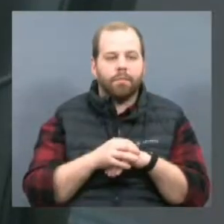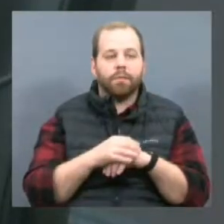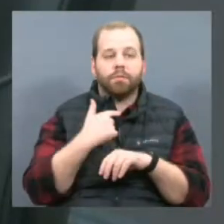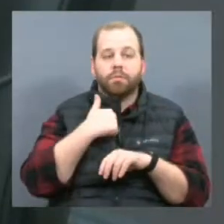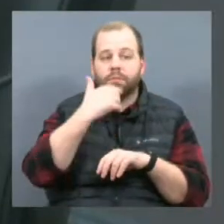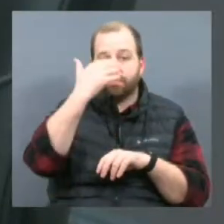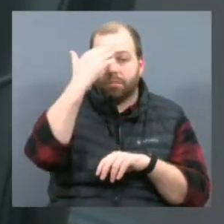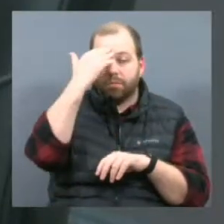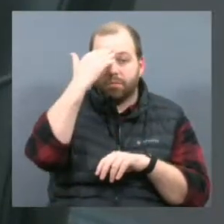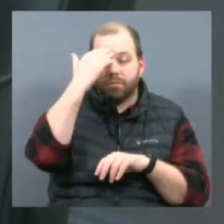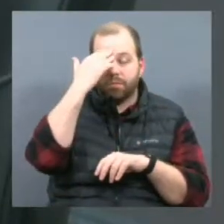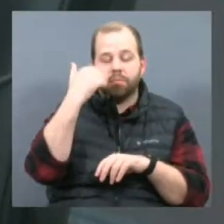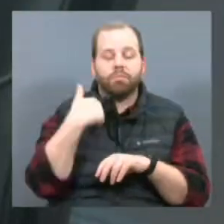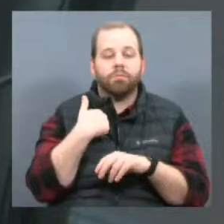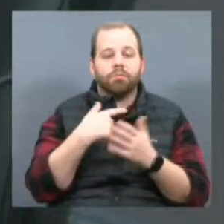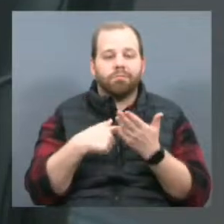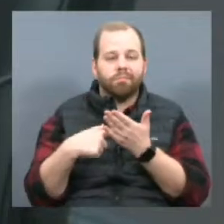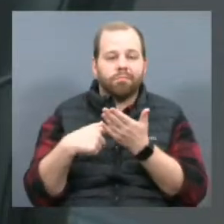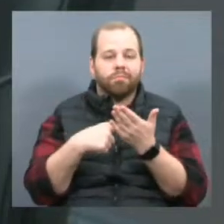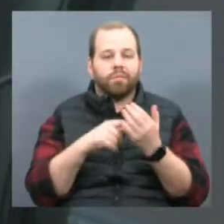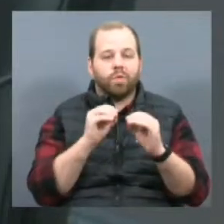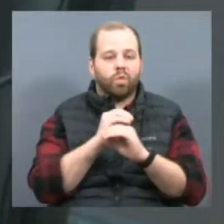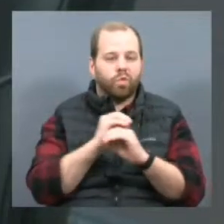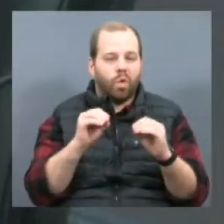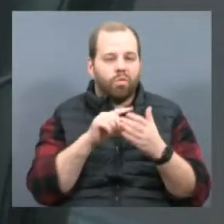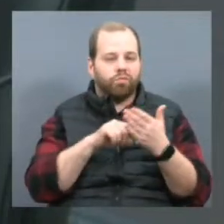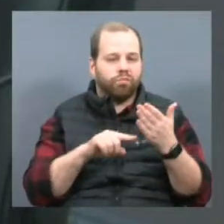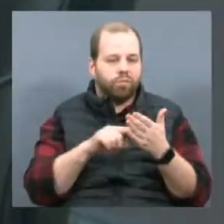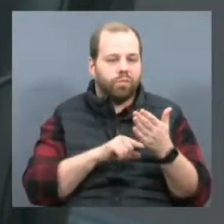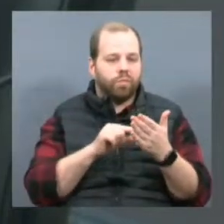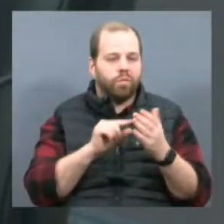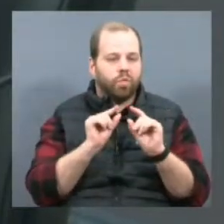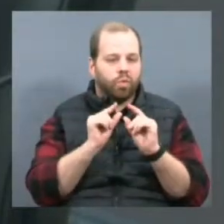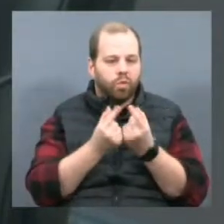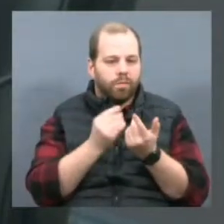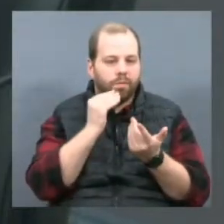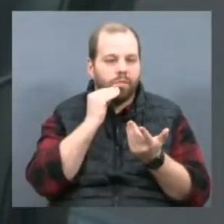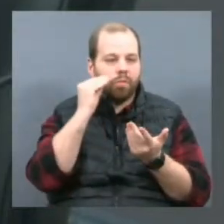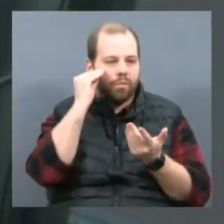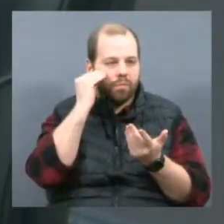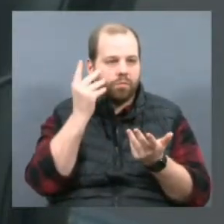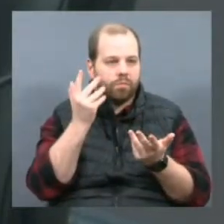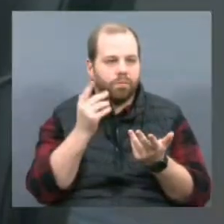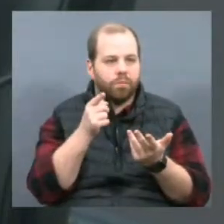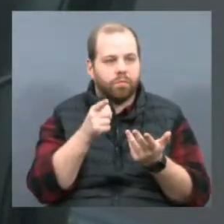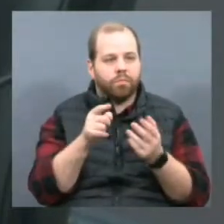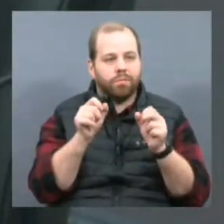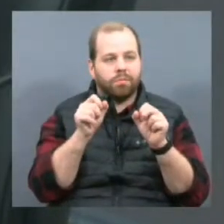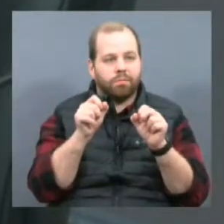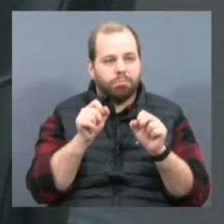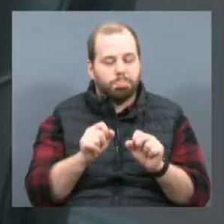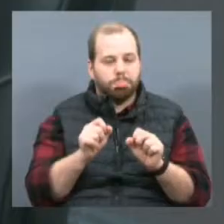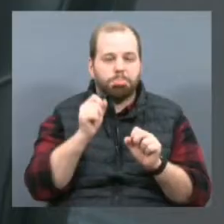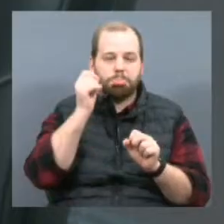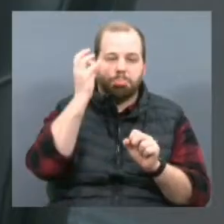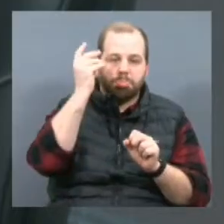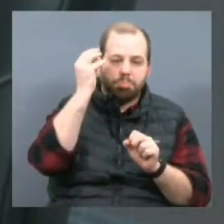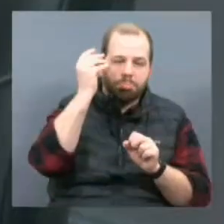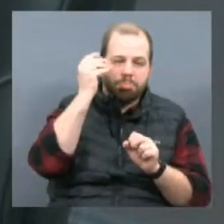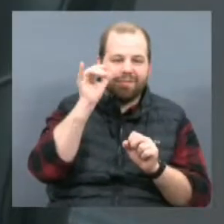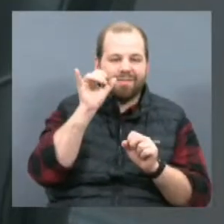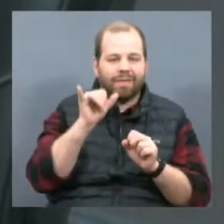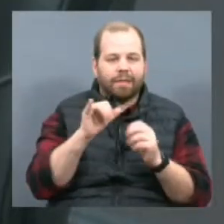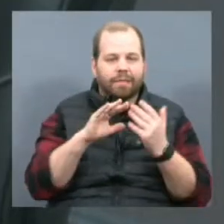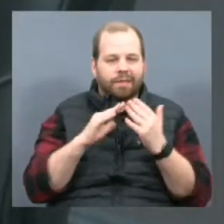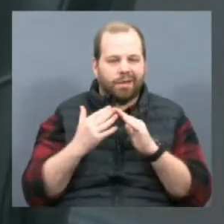talked to the commissioners a great deal about no discretion on group homes. This is one, you know, that you can definitely consider the